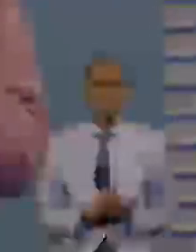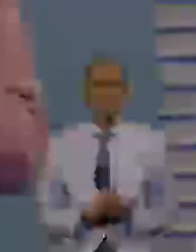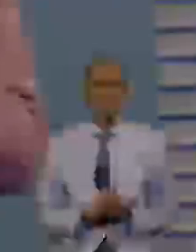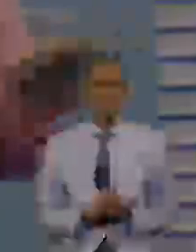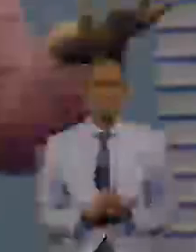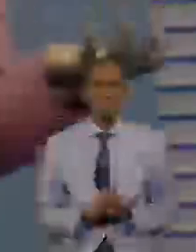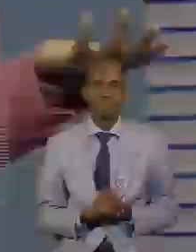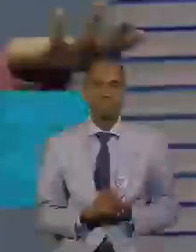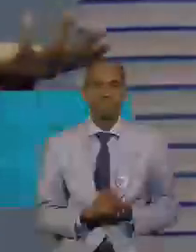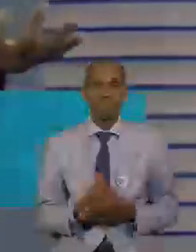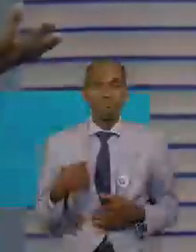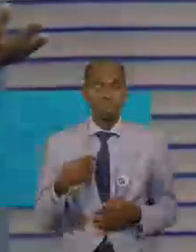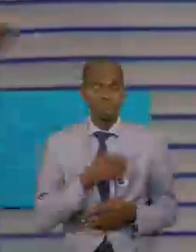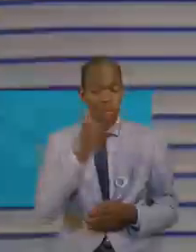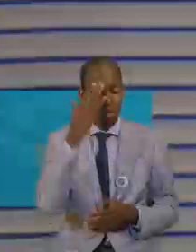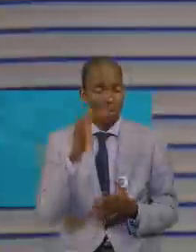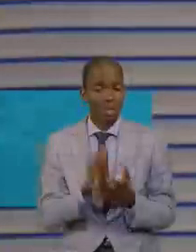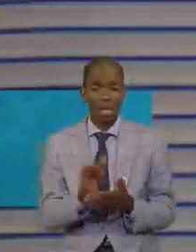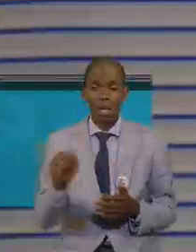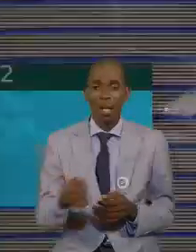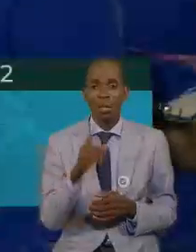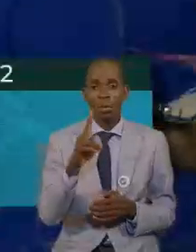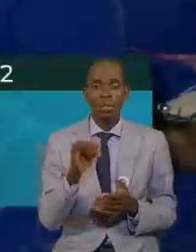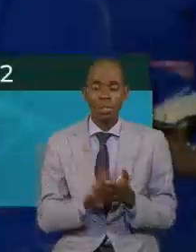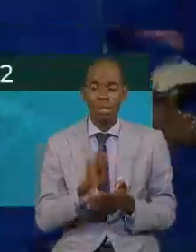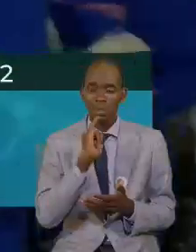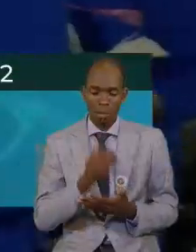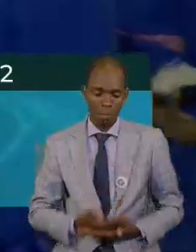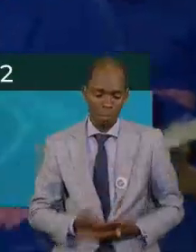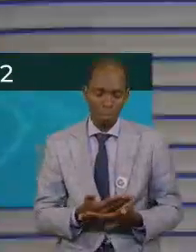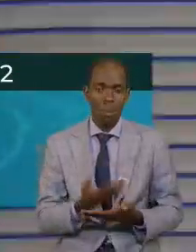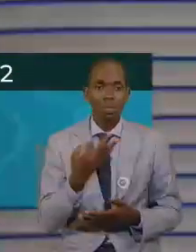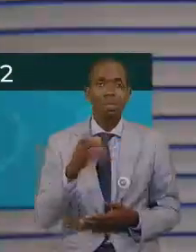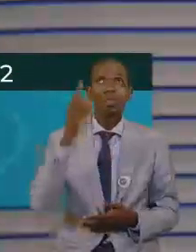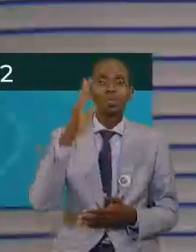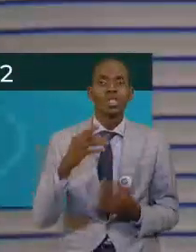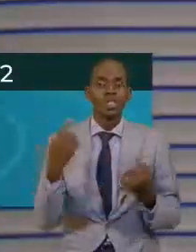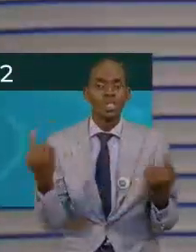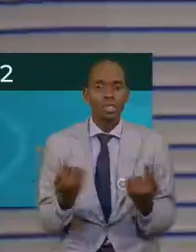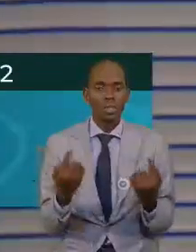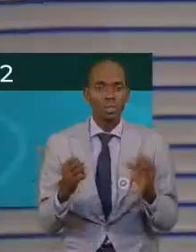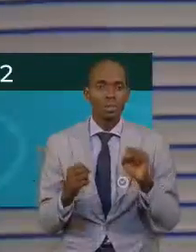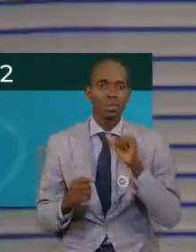We know that whosoever is born of God sinneth not.